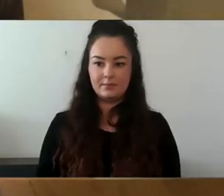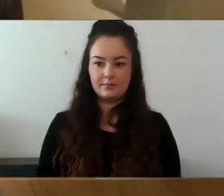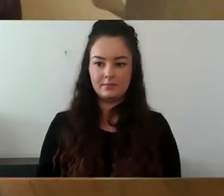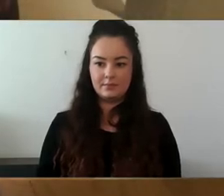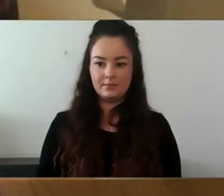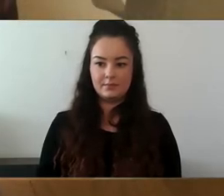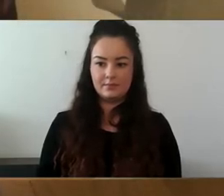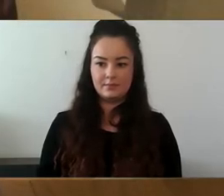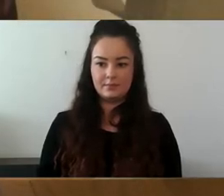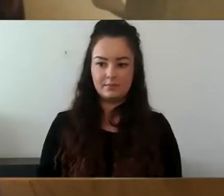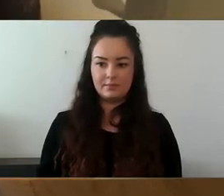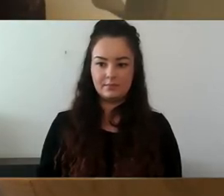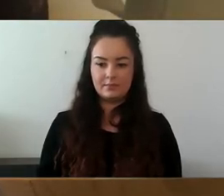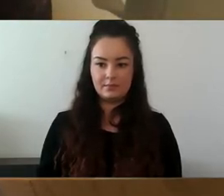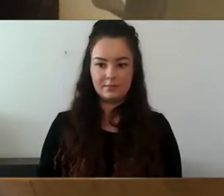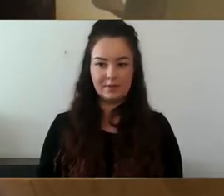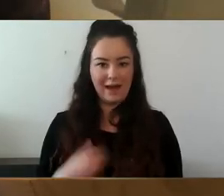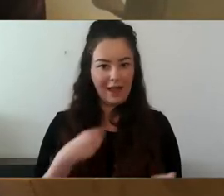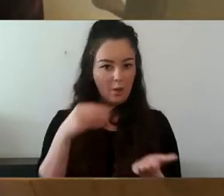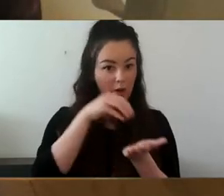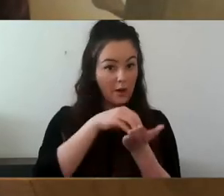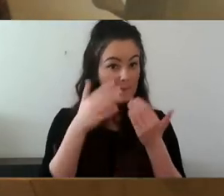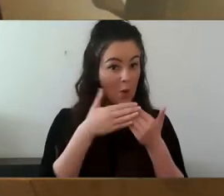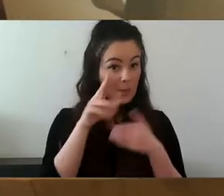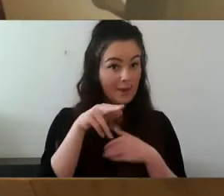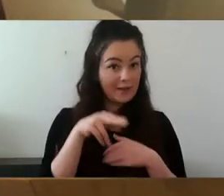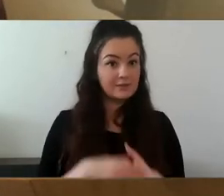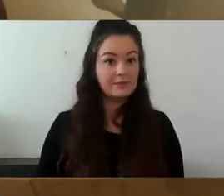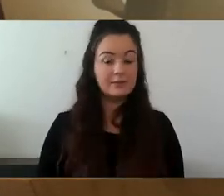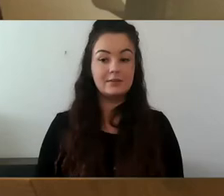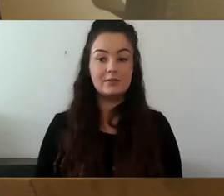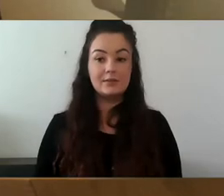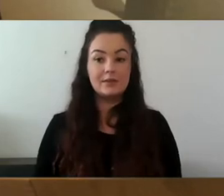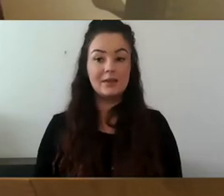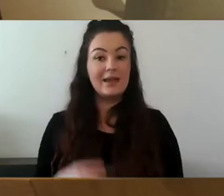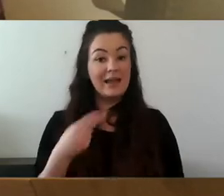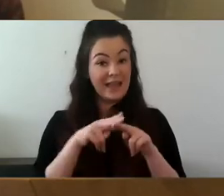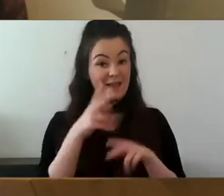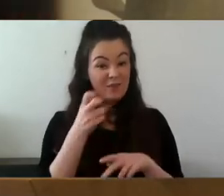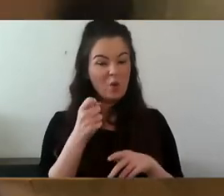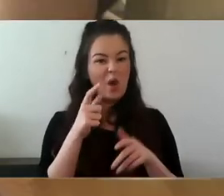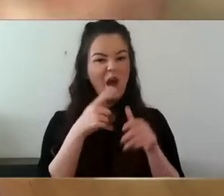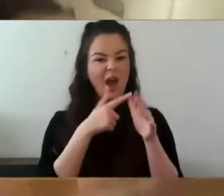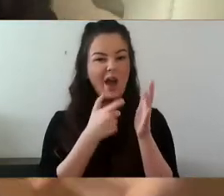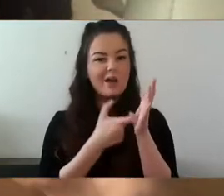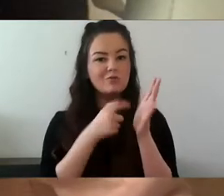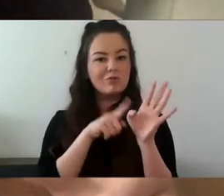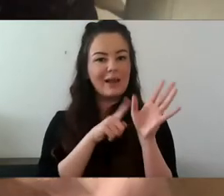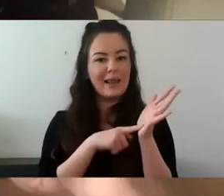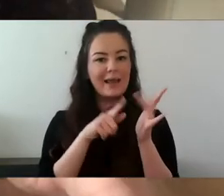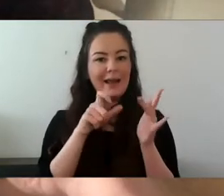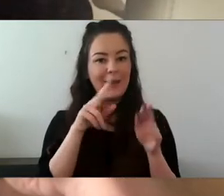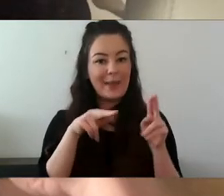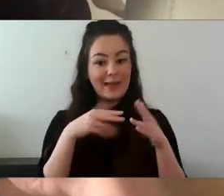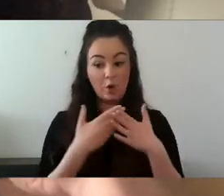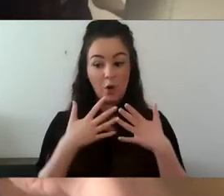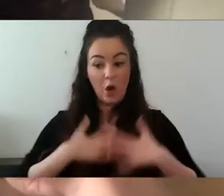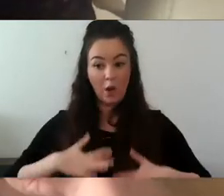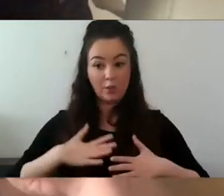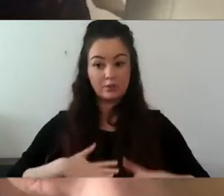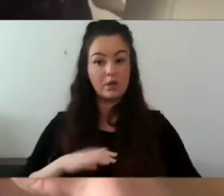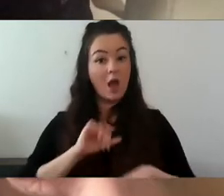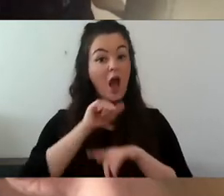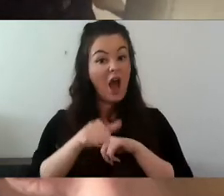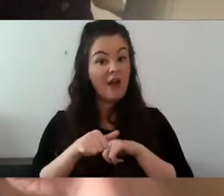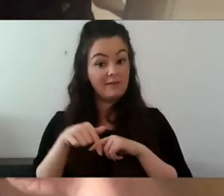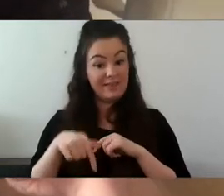Just gonna pop my potato in the paint. And yeah, if you do get any acrylics on your clothes, the best thing to do